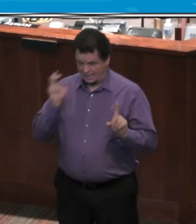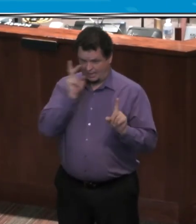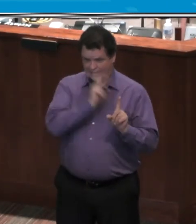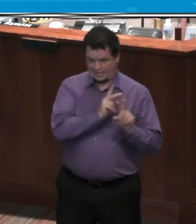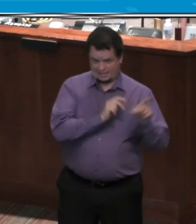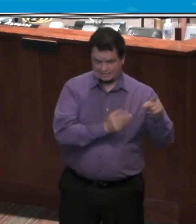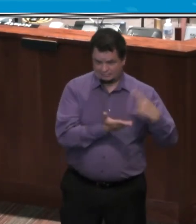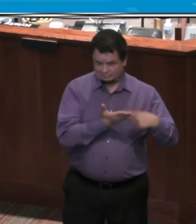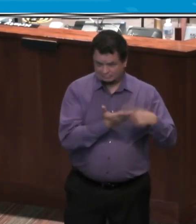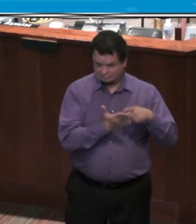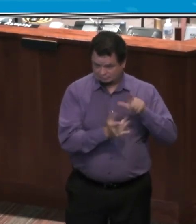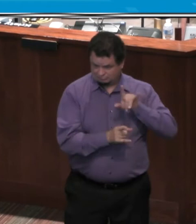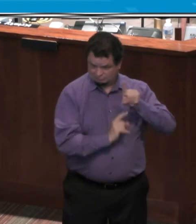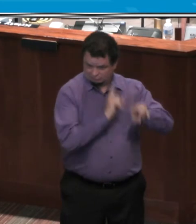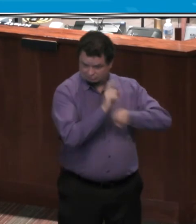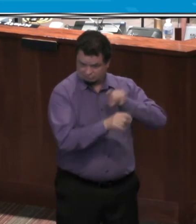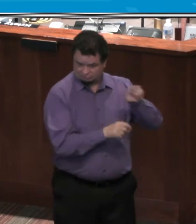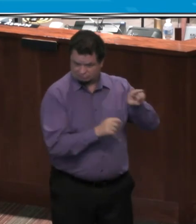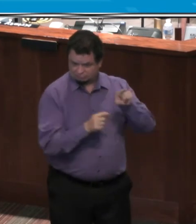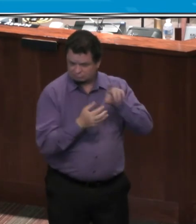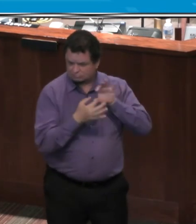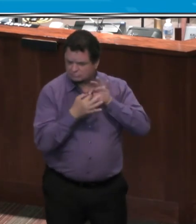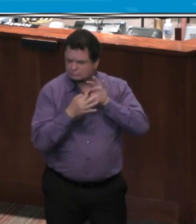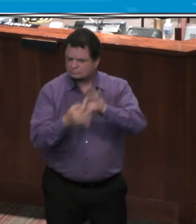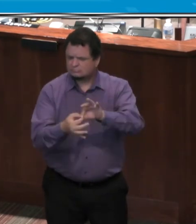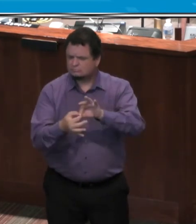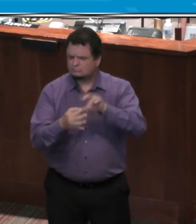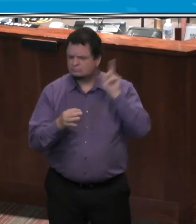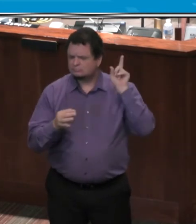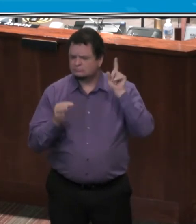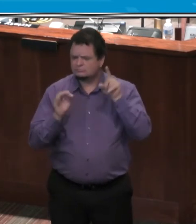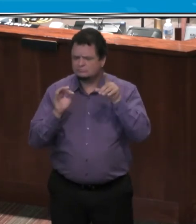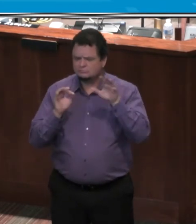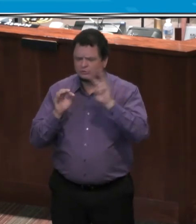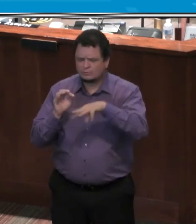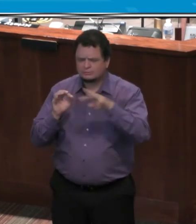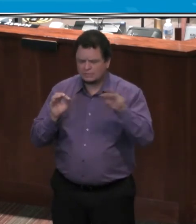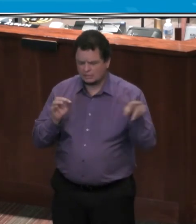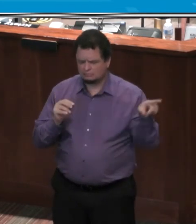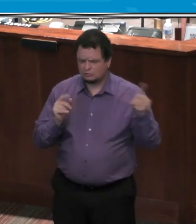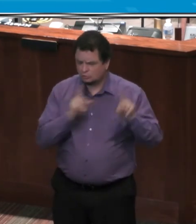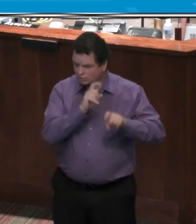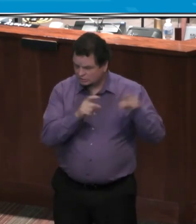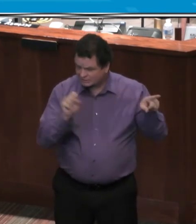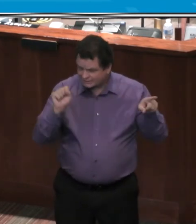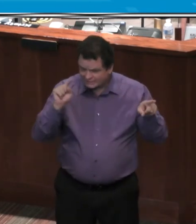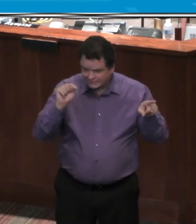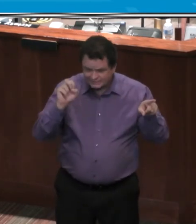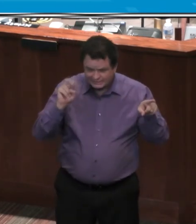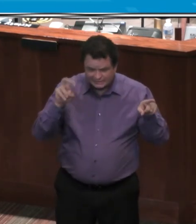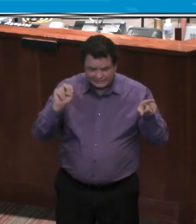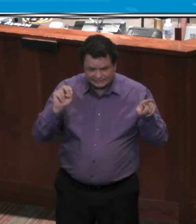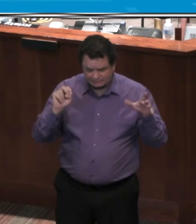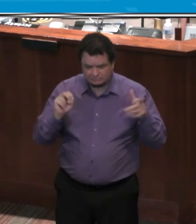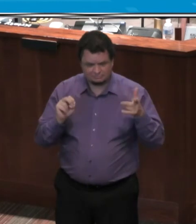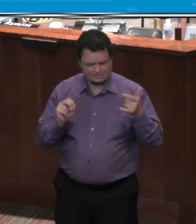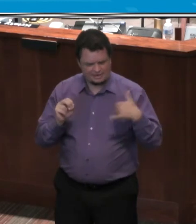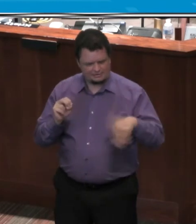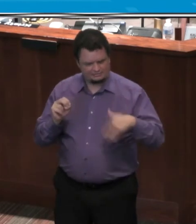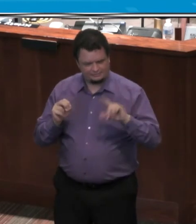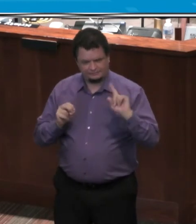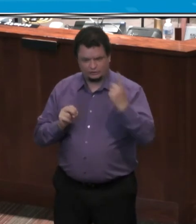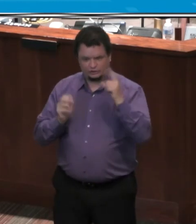Just a quick comment. Your page is the first thing I check in the morning, and really enjoy it. I think it's